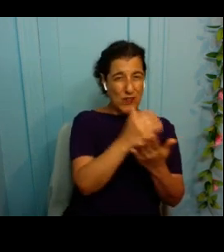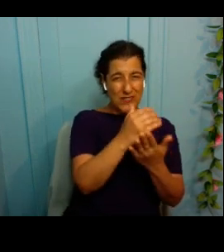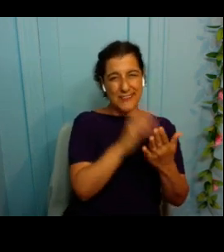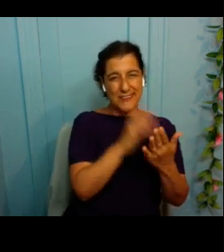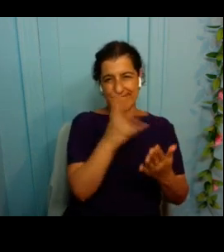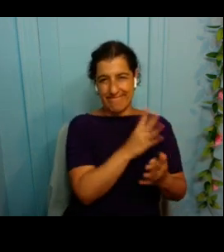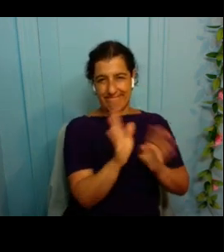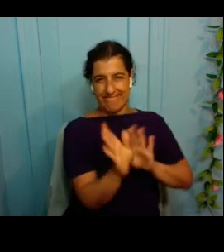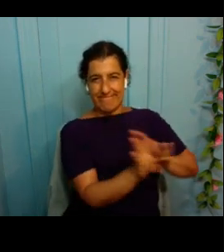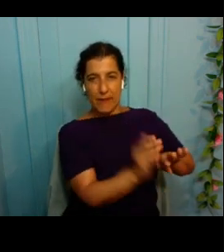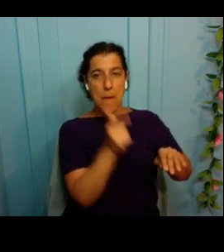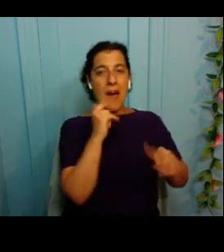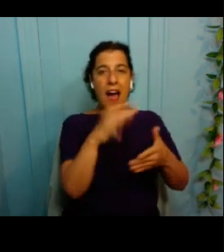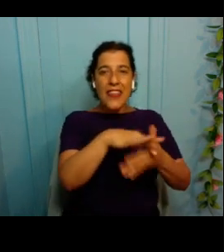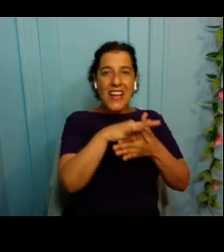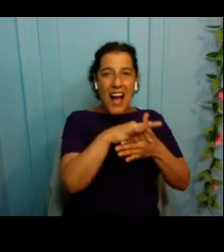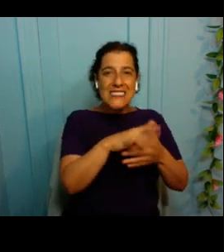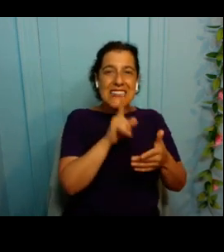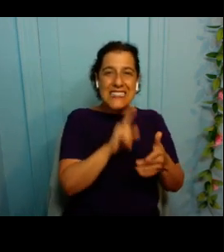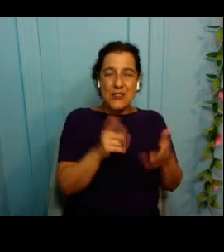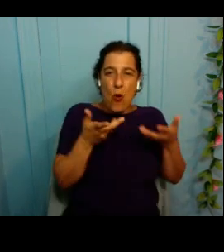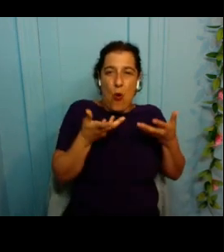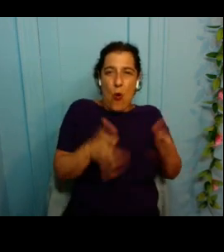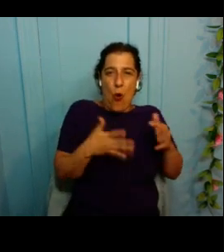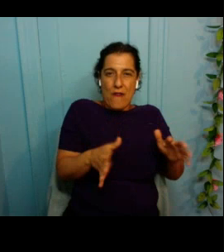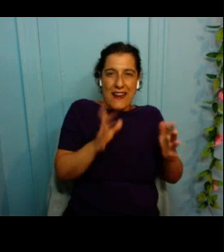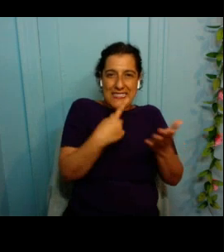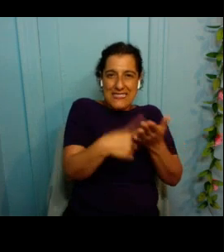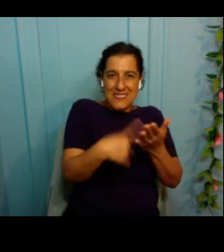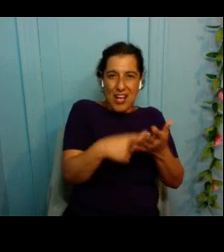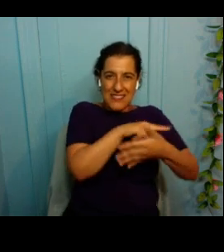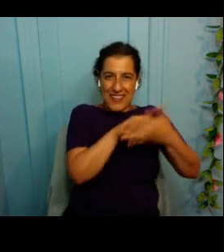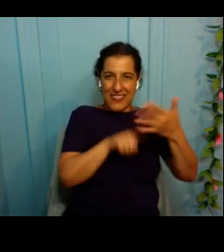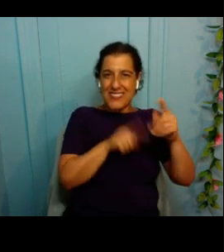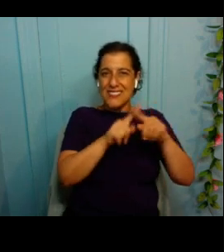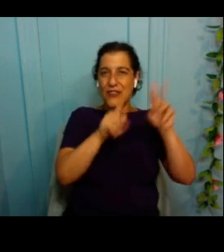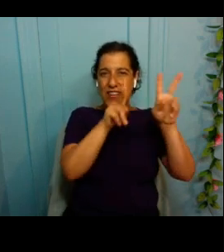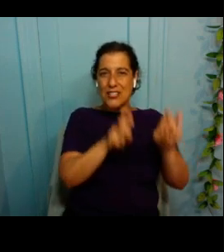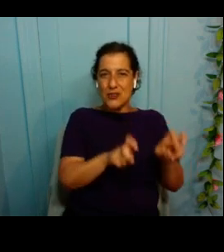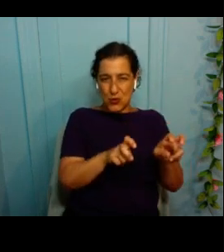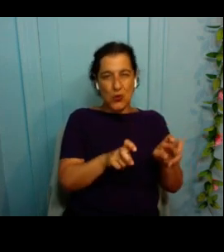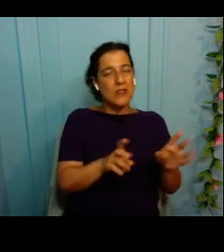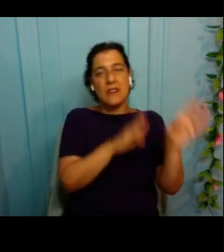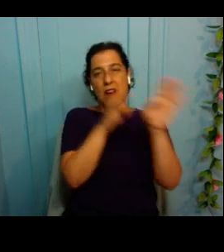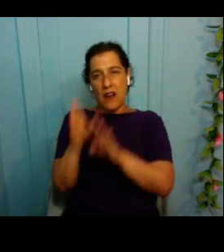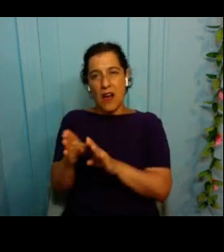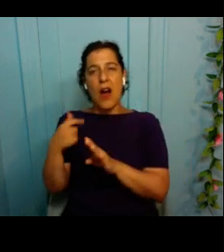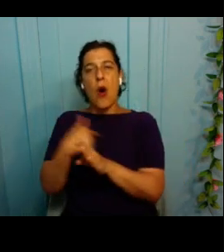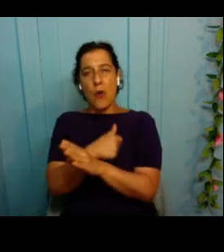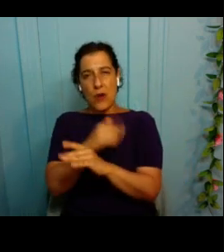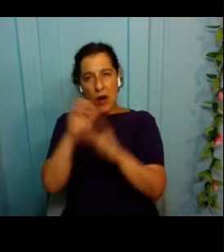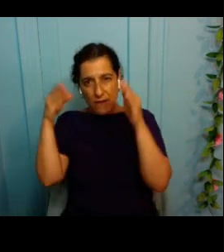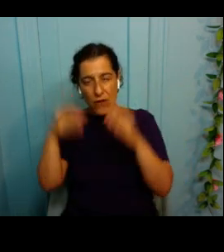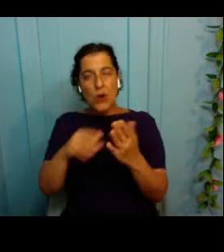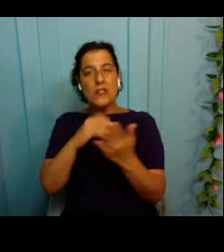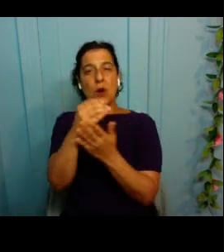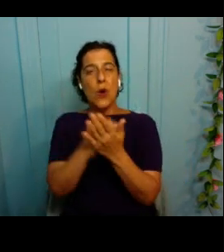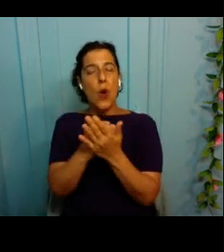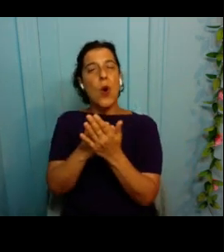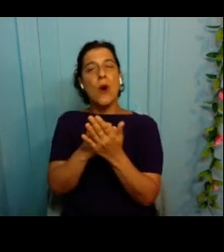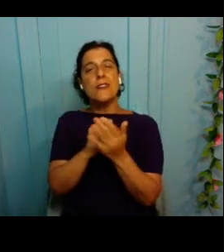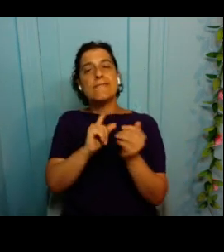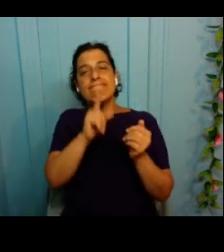is already naturally predisposed to discuss these sorts of issues. We wanted to focus on courses where it's not at